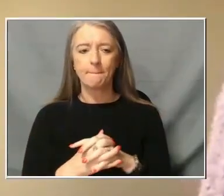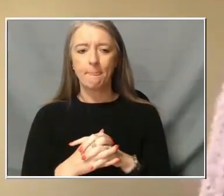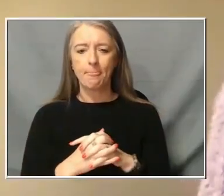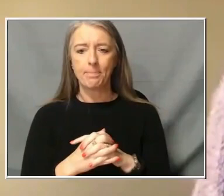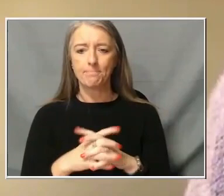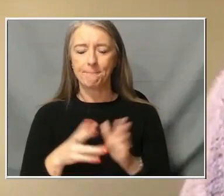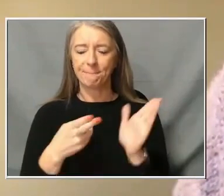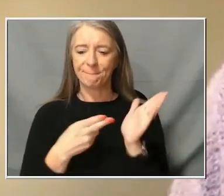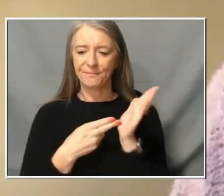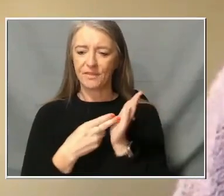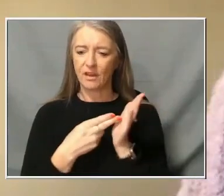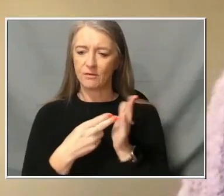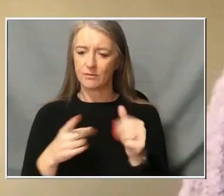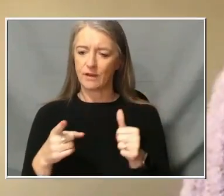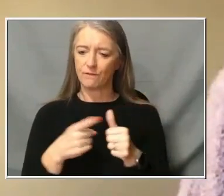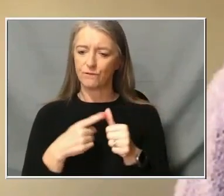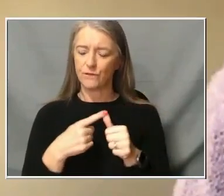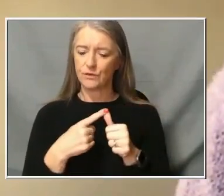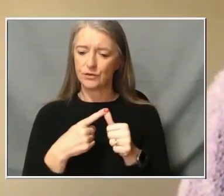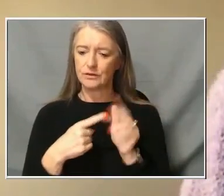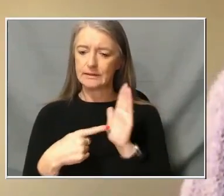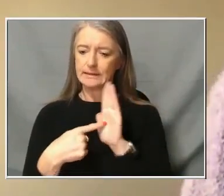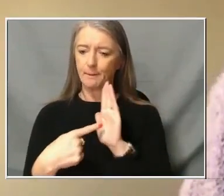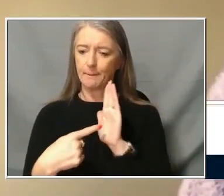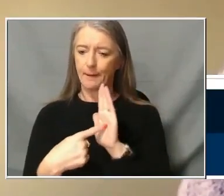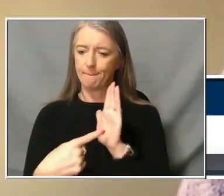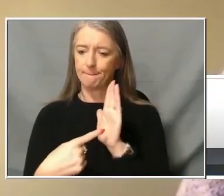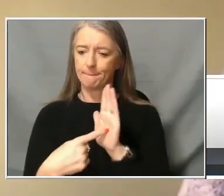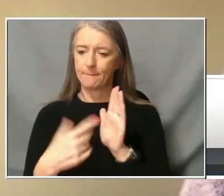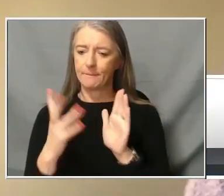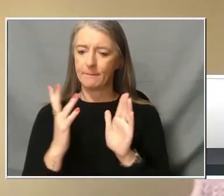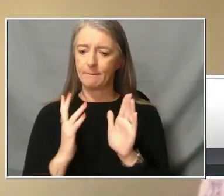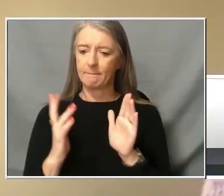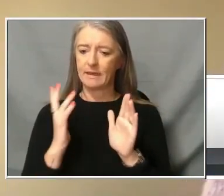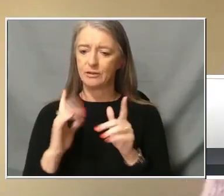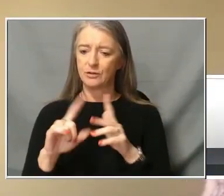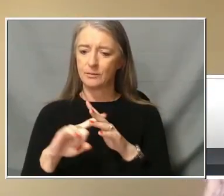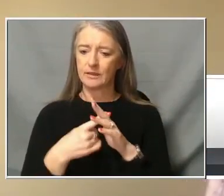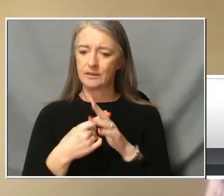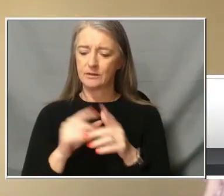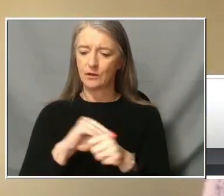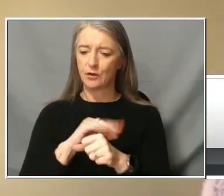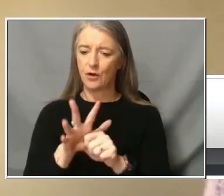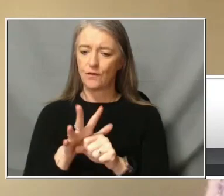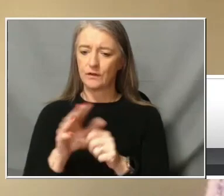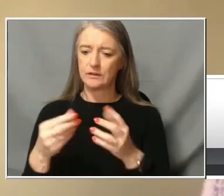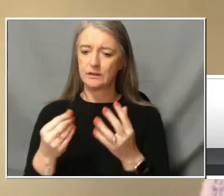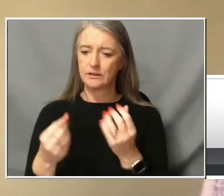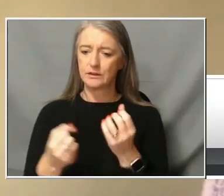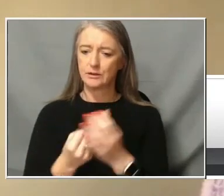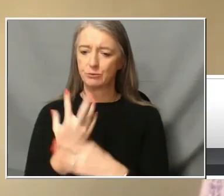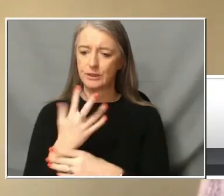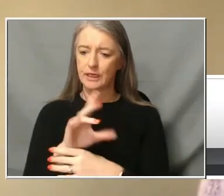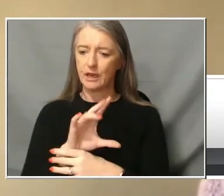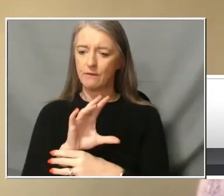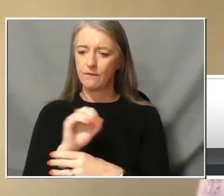Well, honestly, my first symptoms went back to the beginning of COVID, so spring of